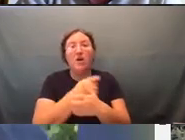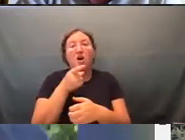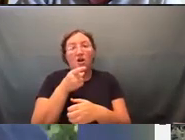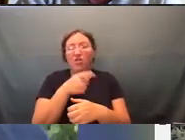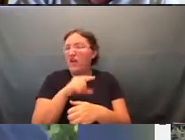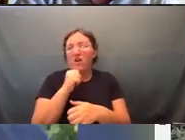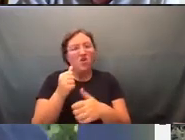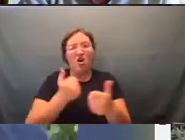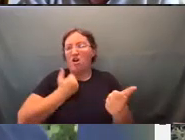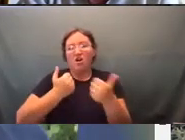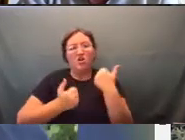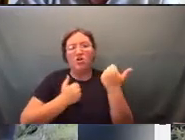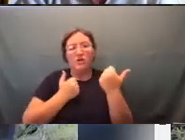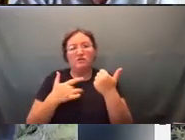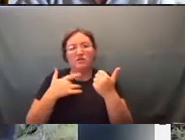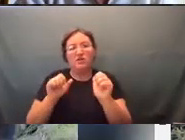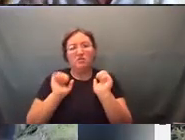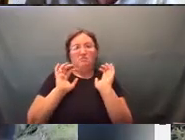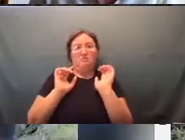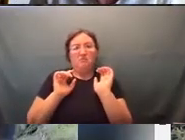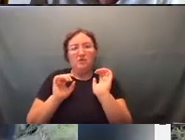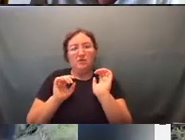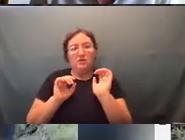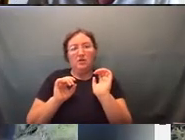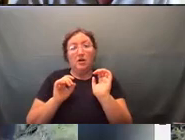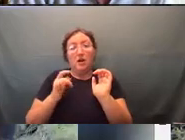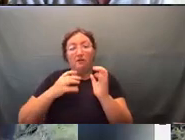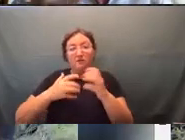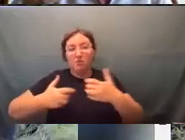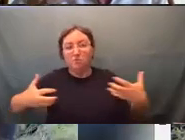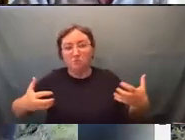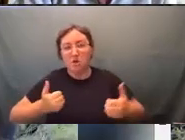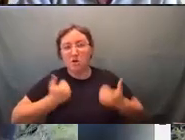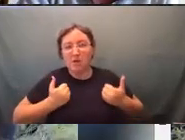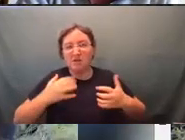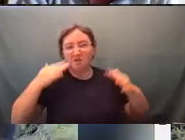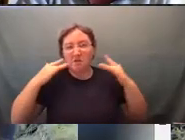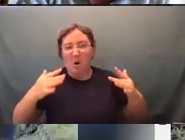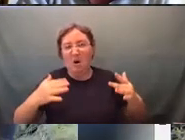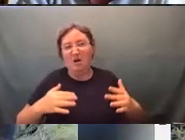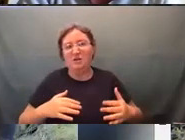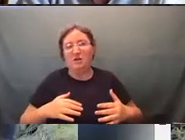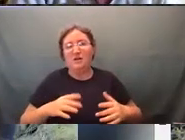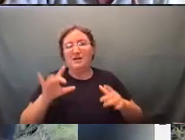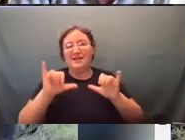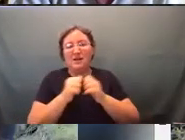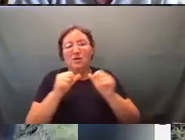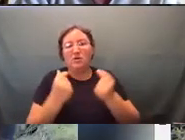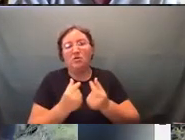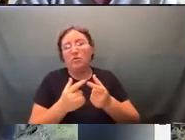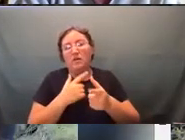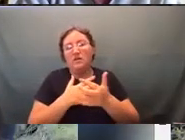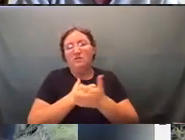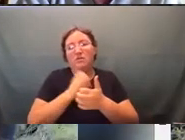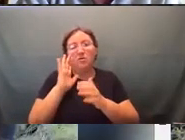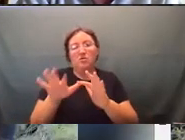you than you are of them. Get big, make a lot of noise, and stay in that big group all together without